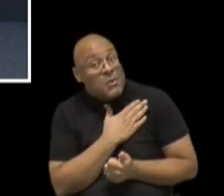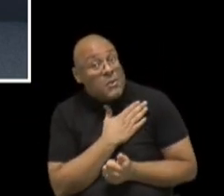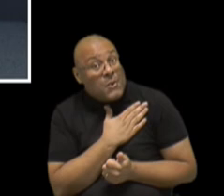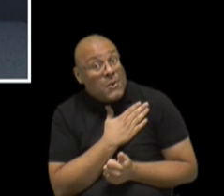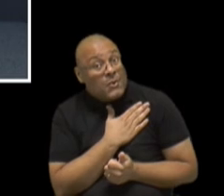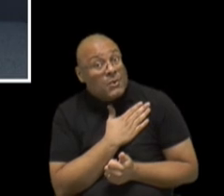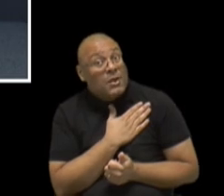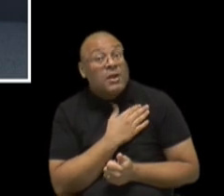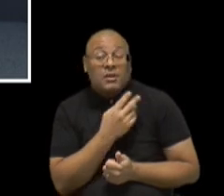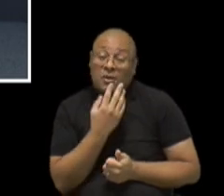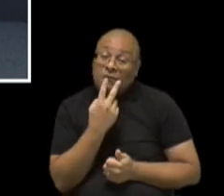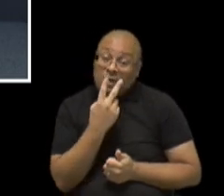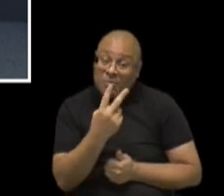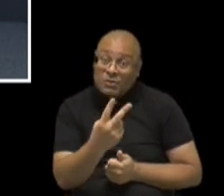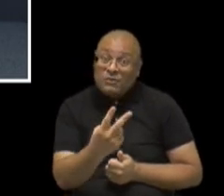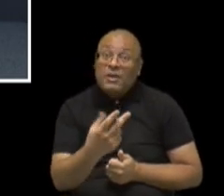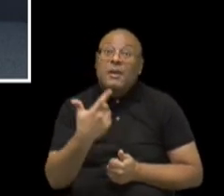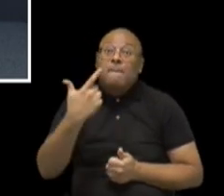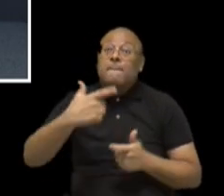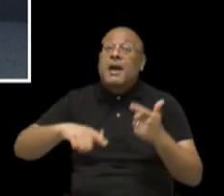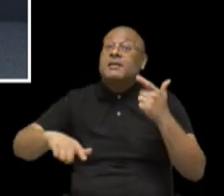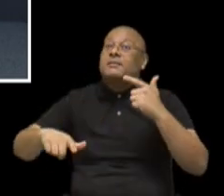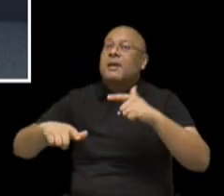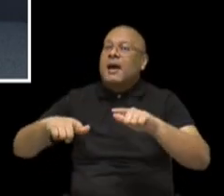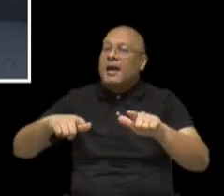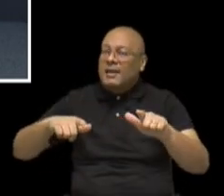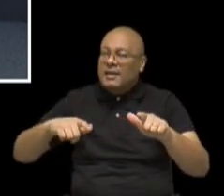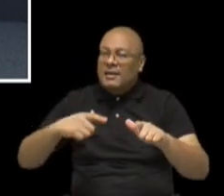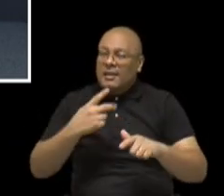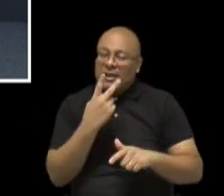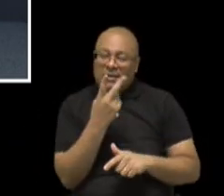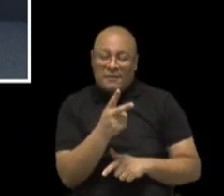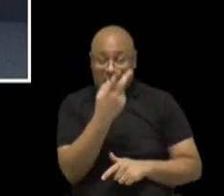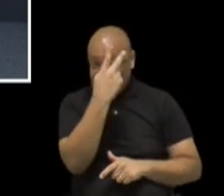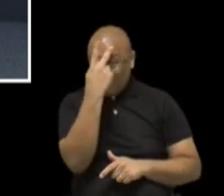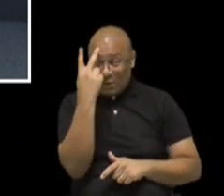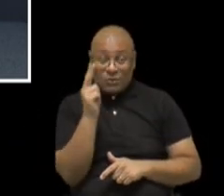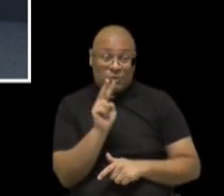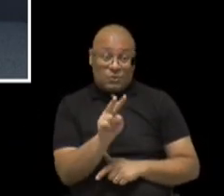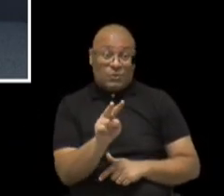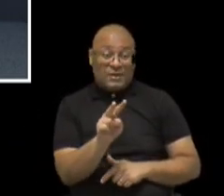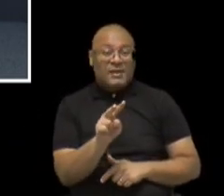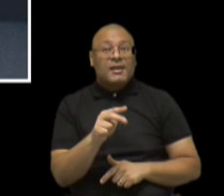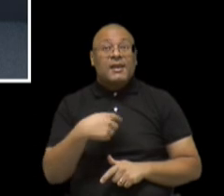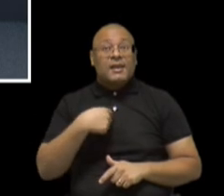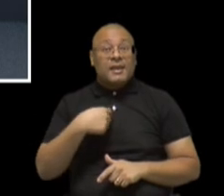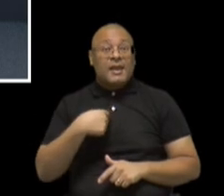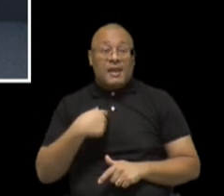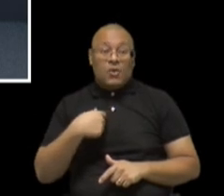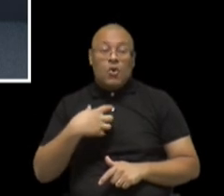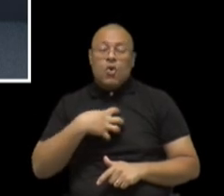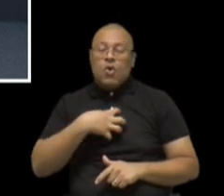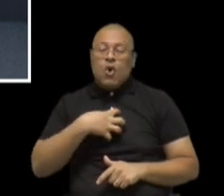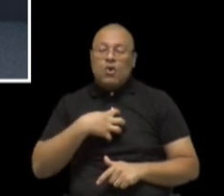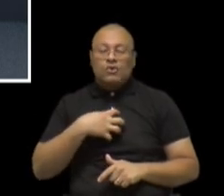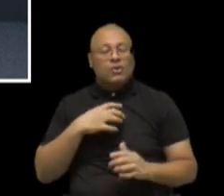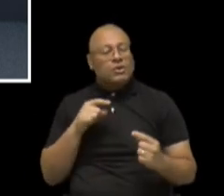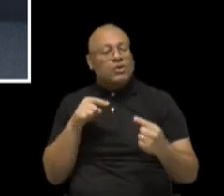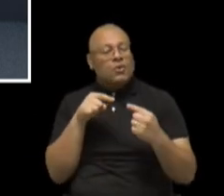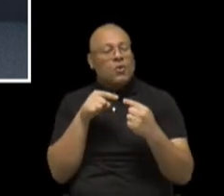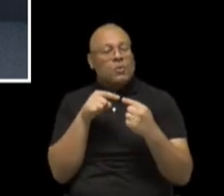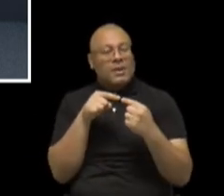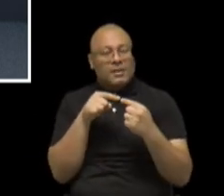You can see them on our channels. These are the people that we're happy to be associated with. It's all